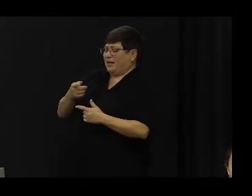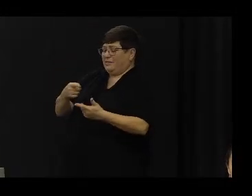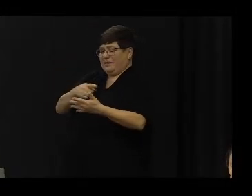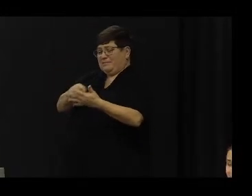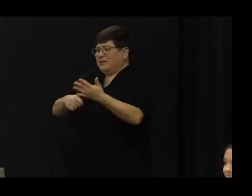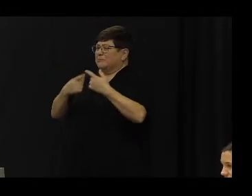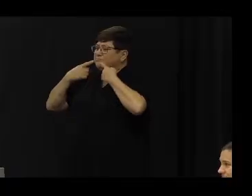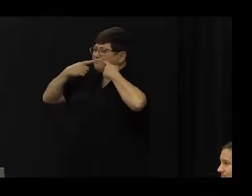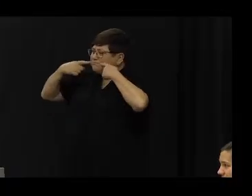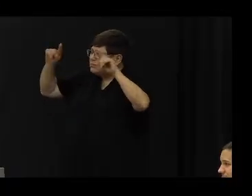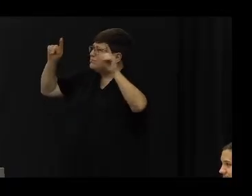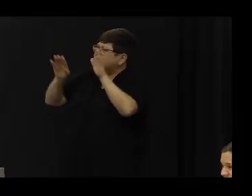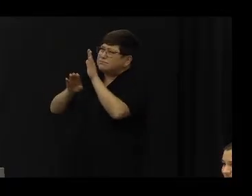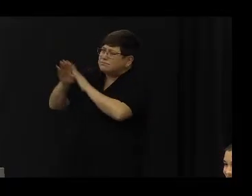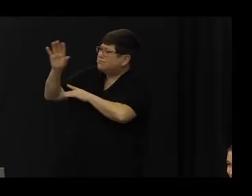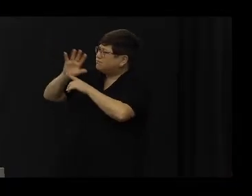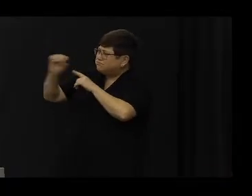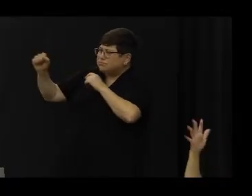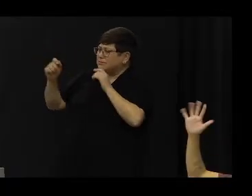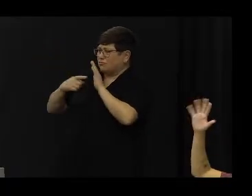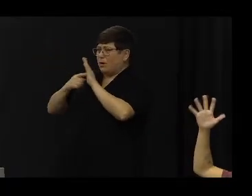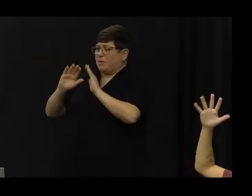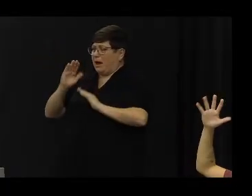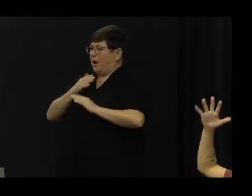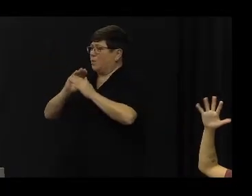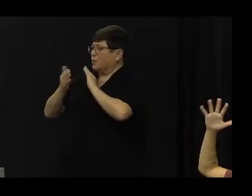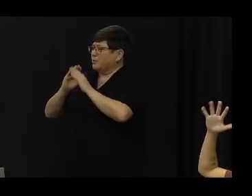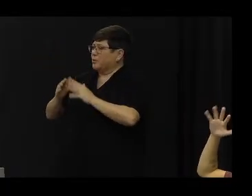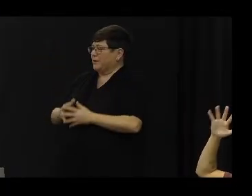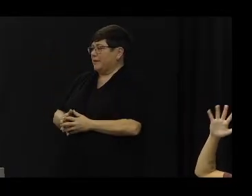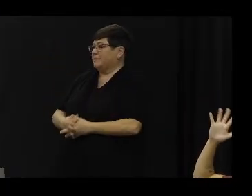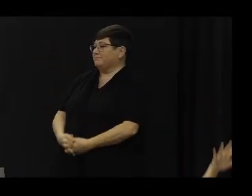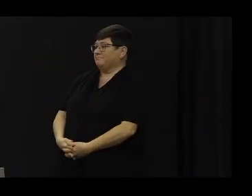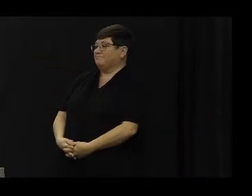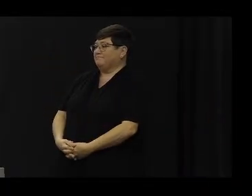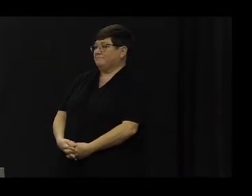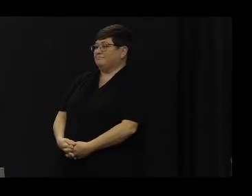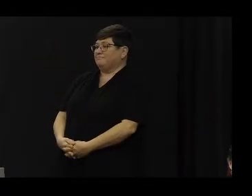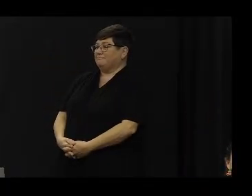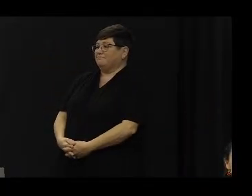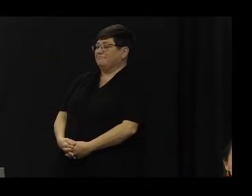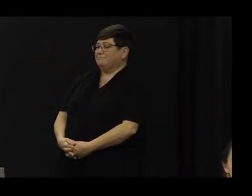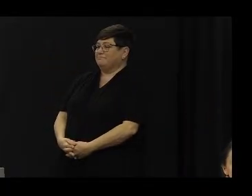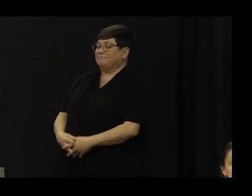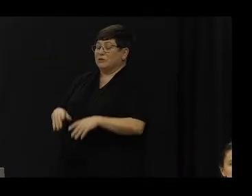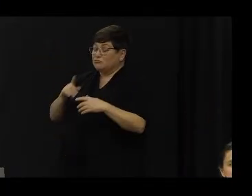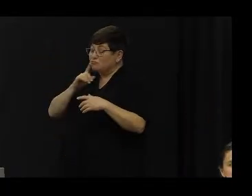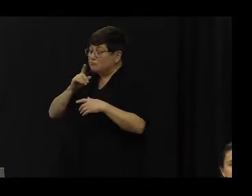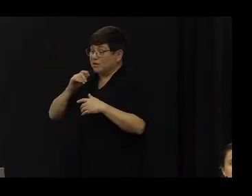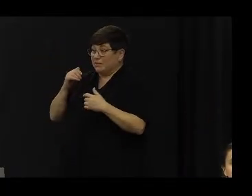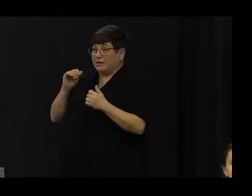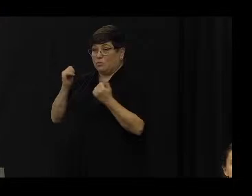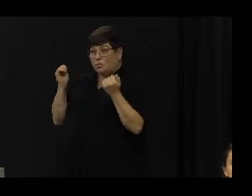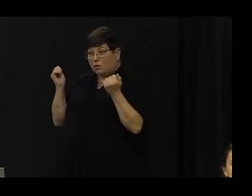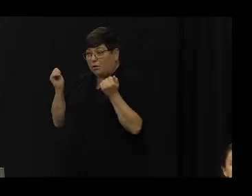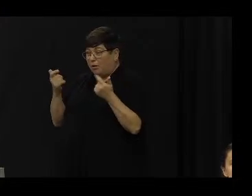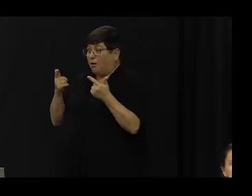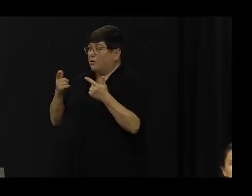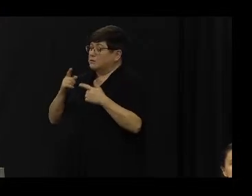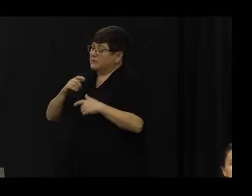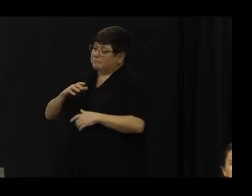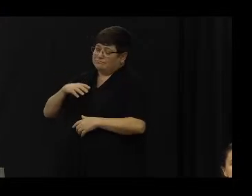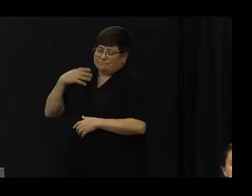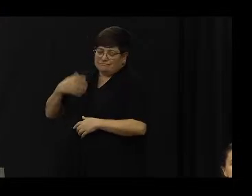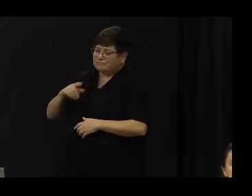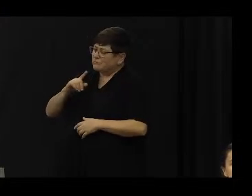successful in representing our community. really all of us should be super proud.